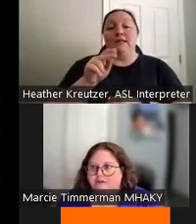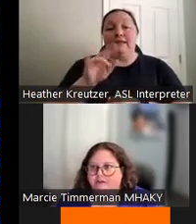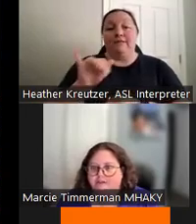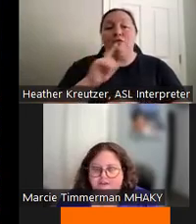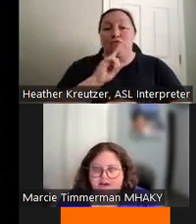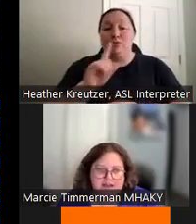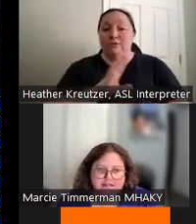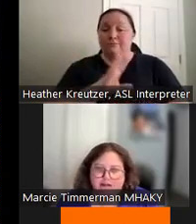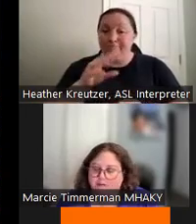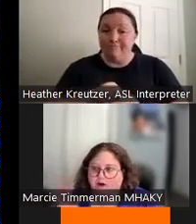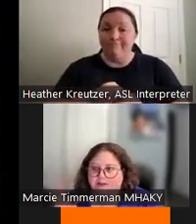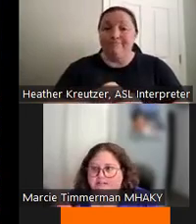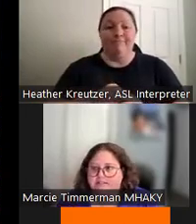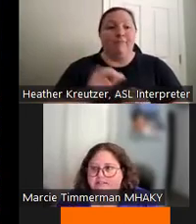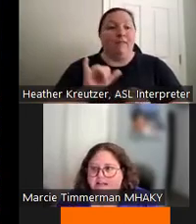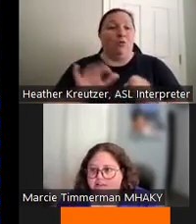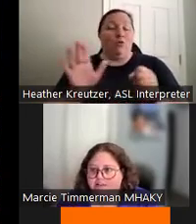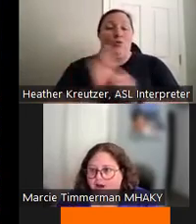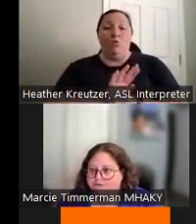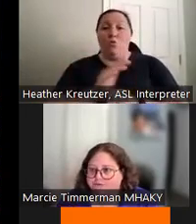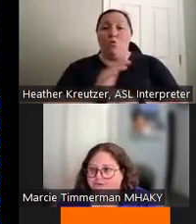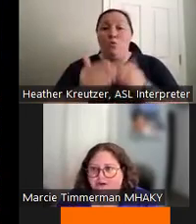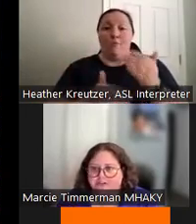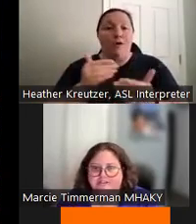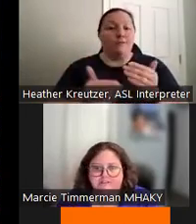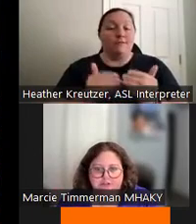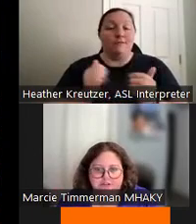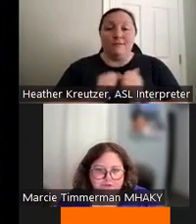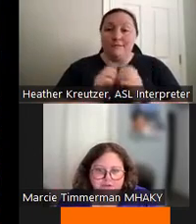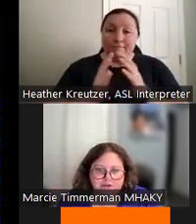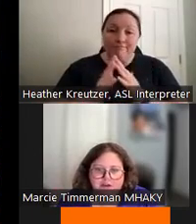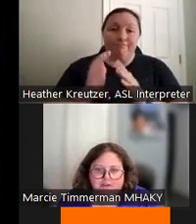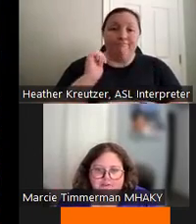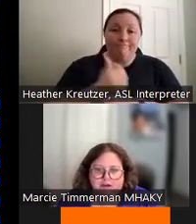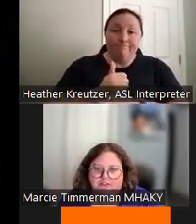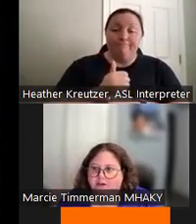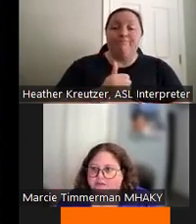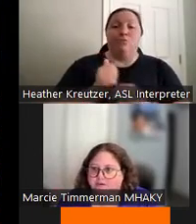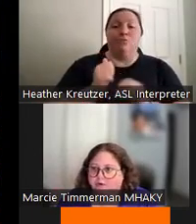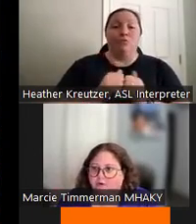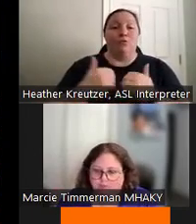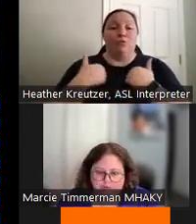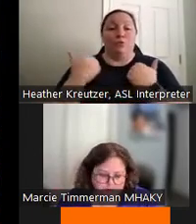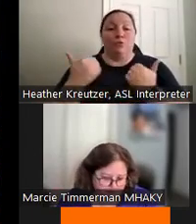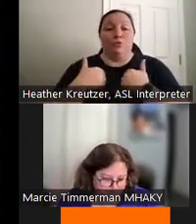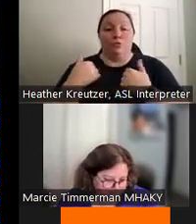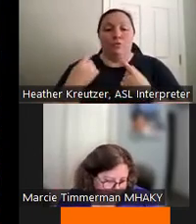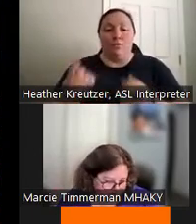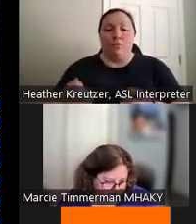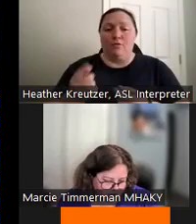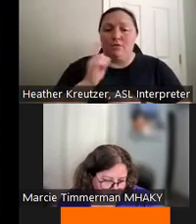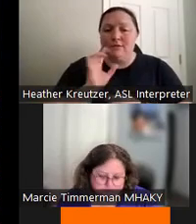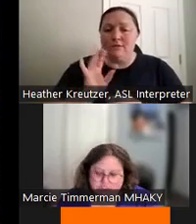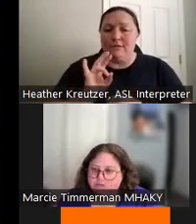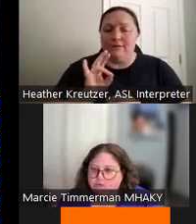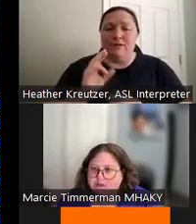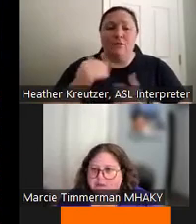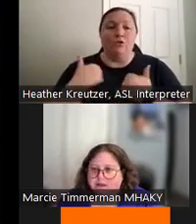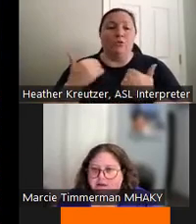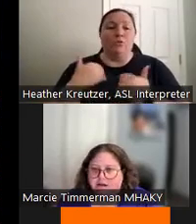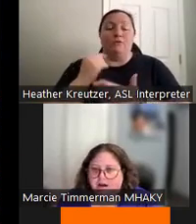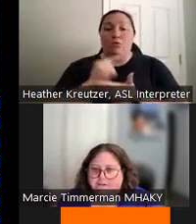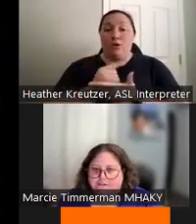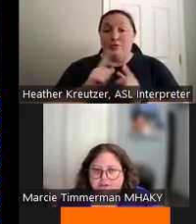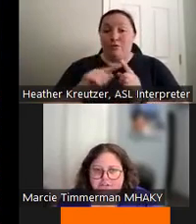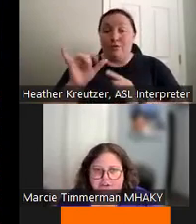part of that entire process. Getting so far 7 youth have graduated from the court program. She's